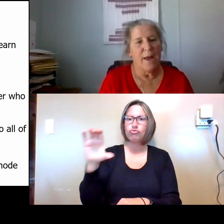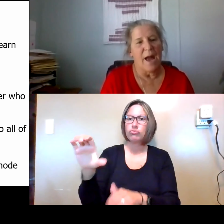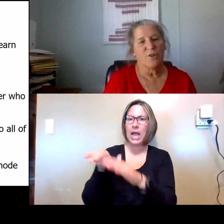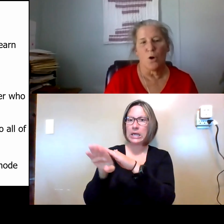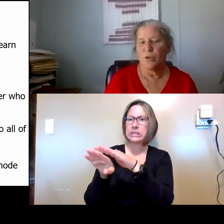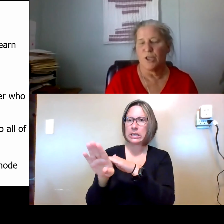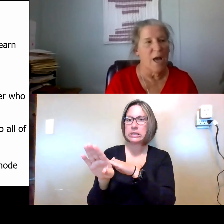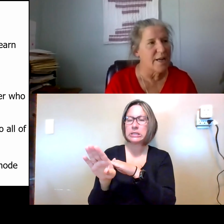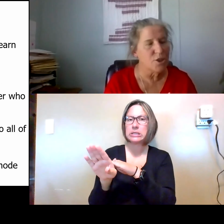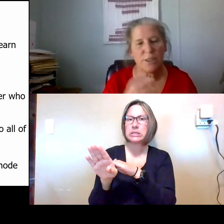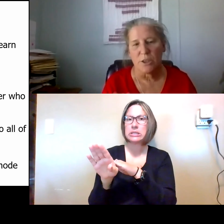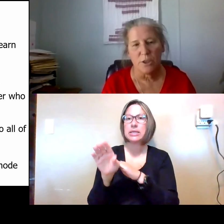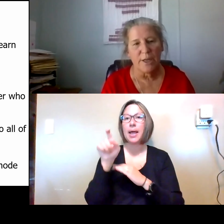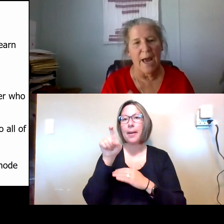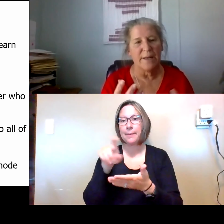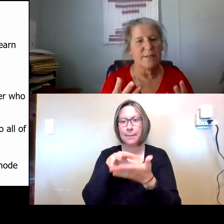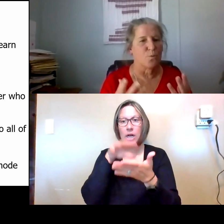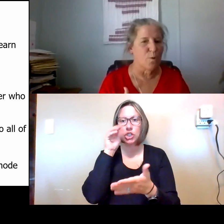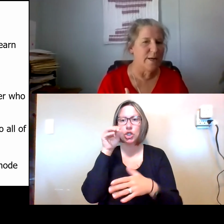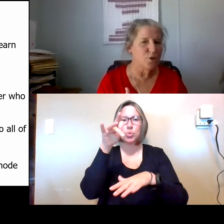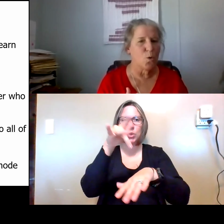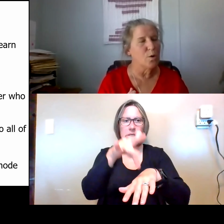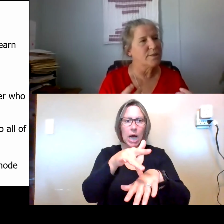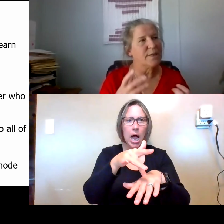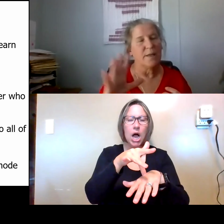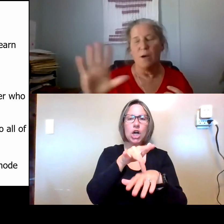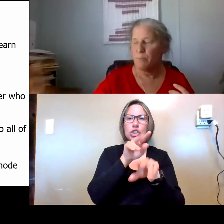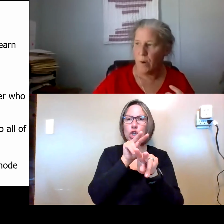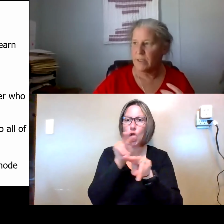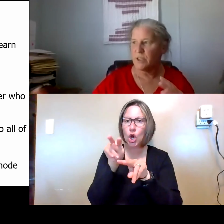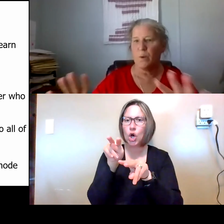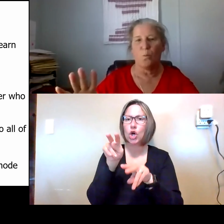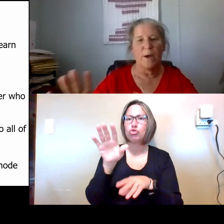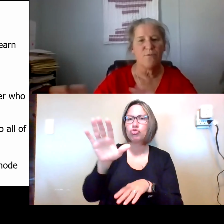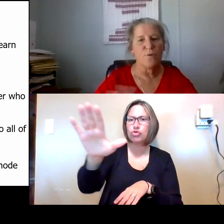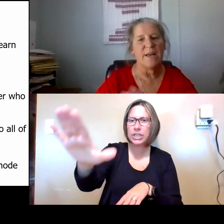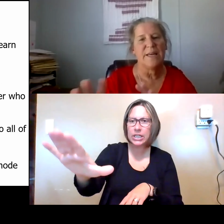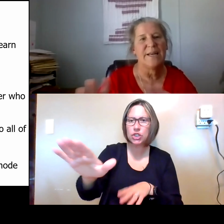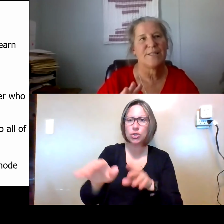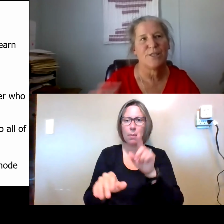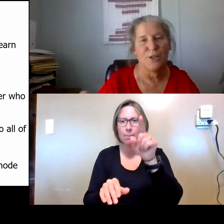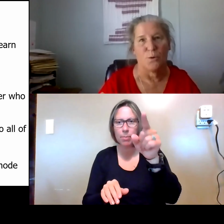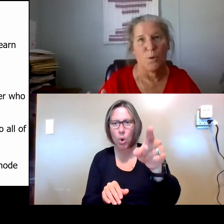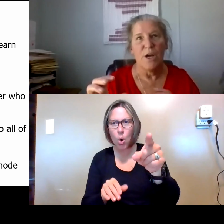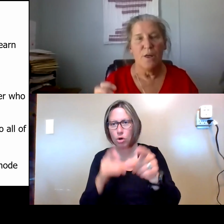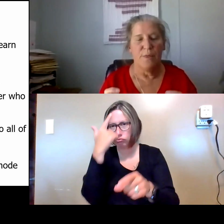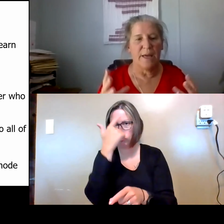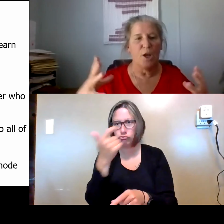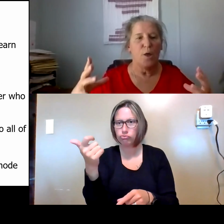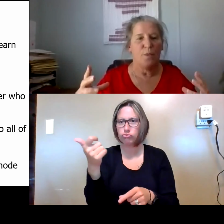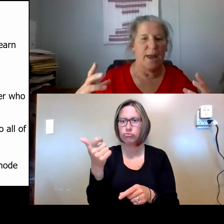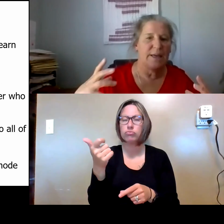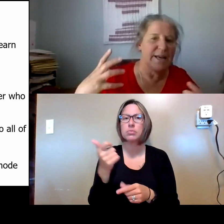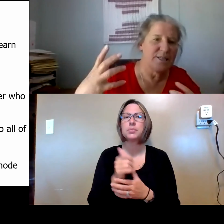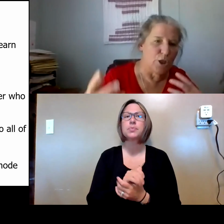And they have to learn to touch it, to look at it, to reach towards it, point to it, whatever they need to do.